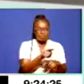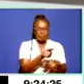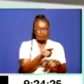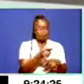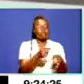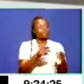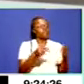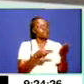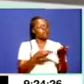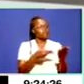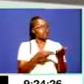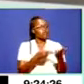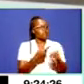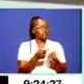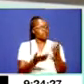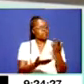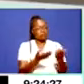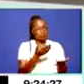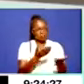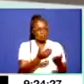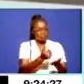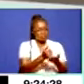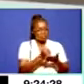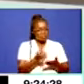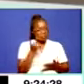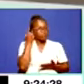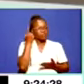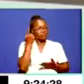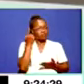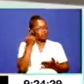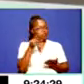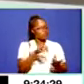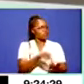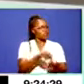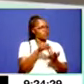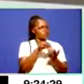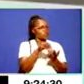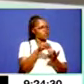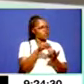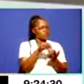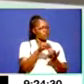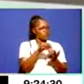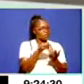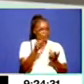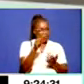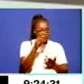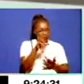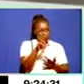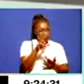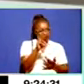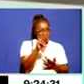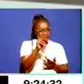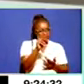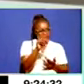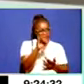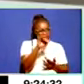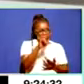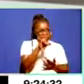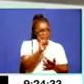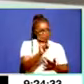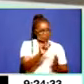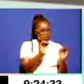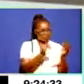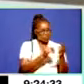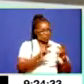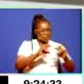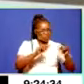technology. But maybe you can help us understand, especially at Gradient, what is the new, you know, research that is ongoing